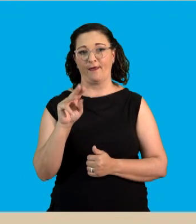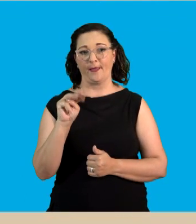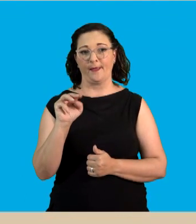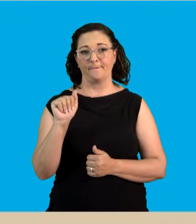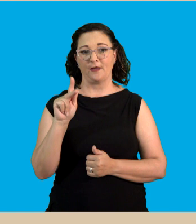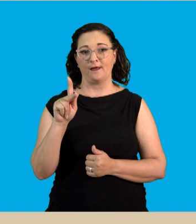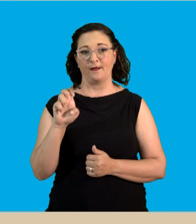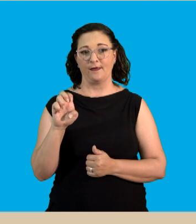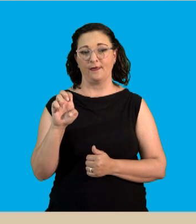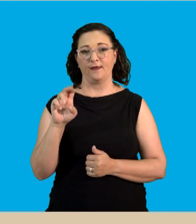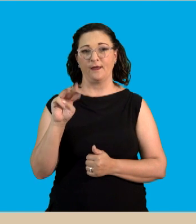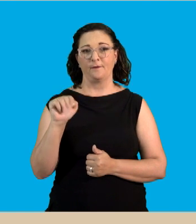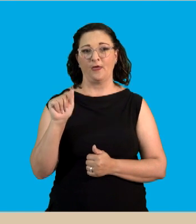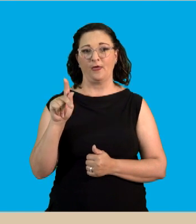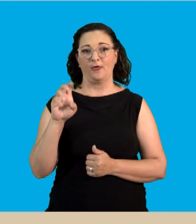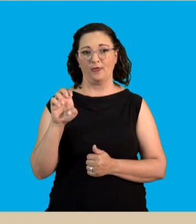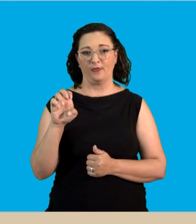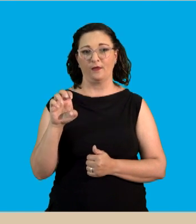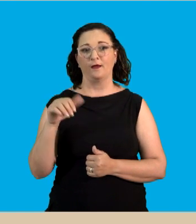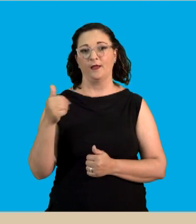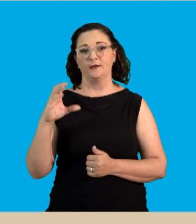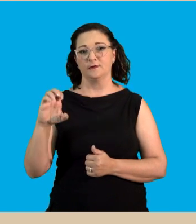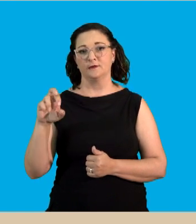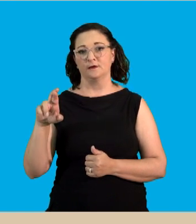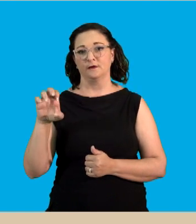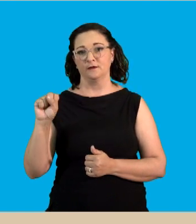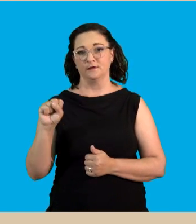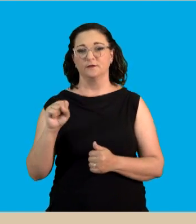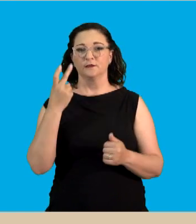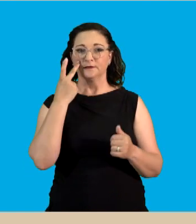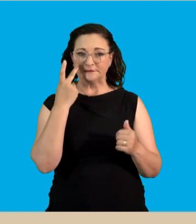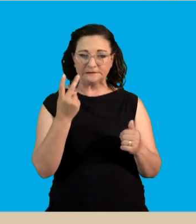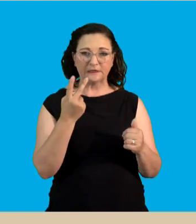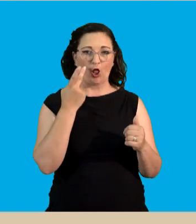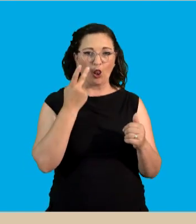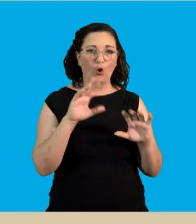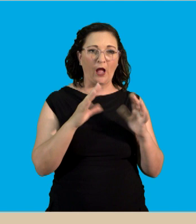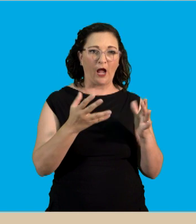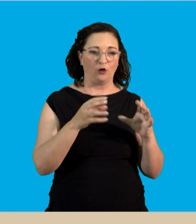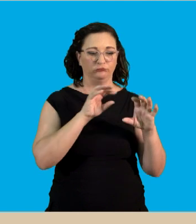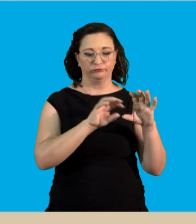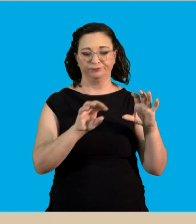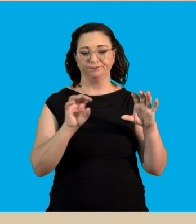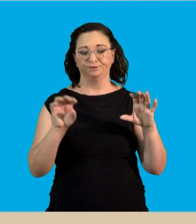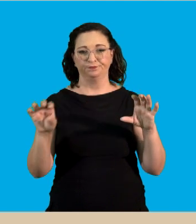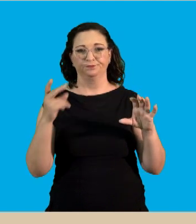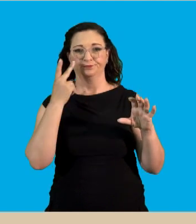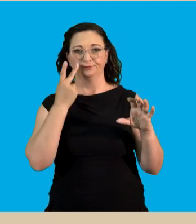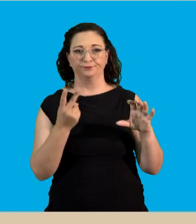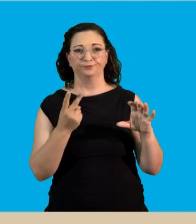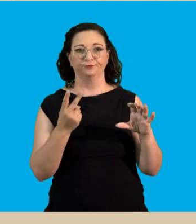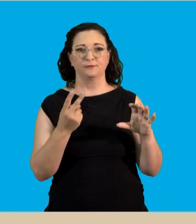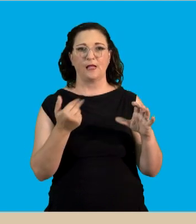the Makemake, and the Ceres. If you look at the picture here, they show exactly how they